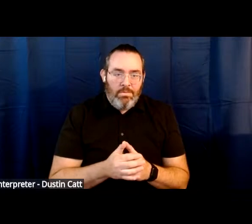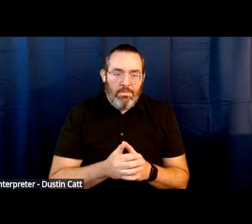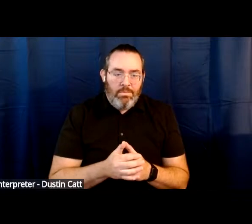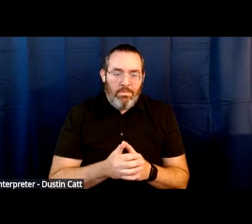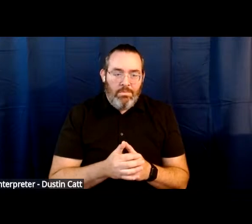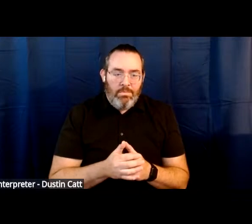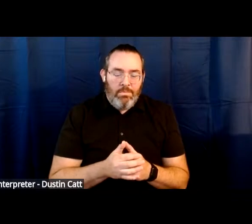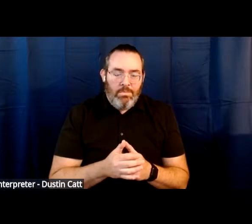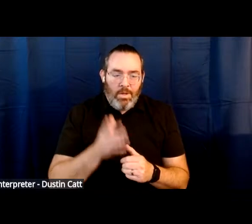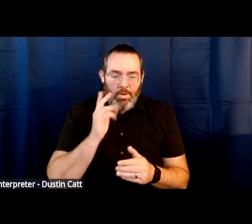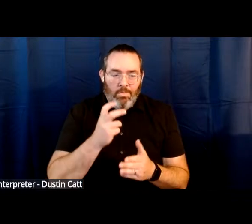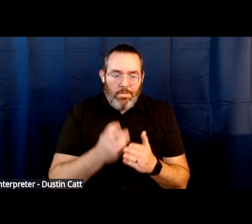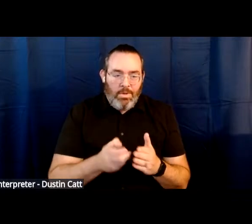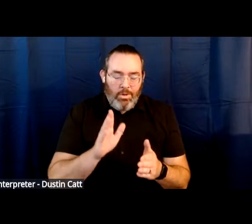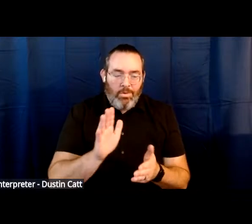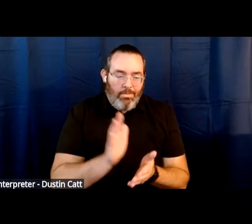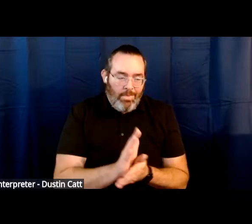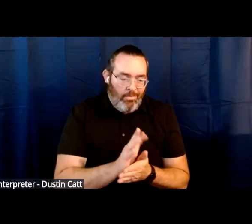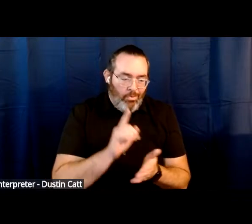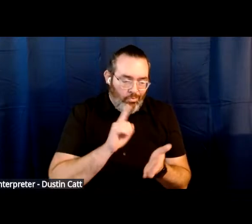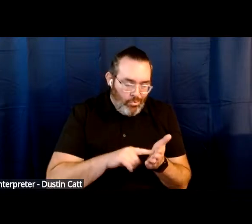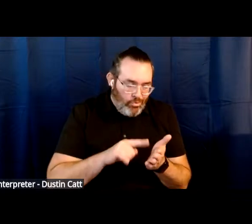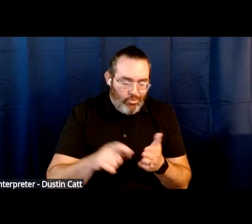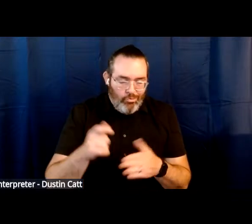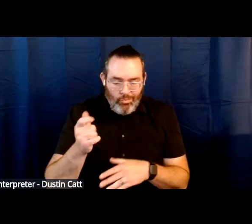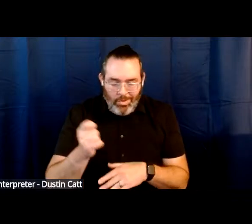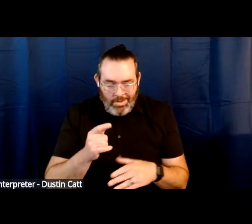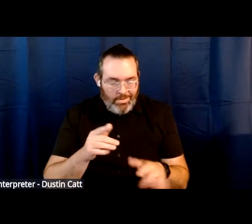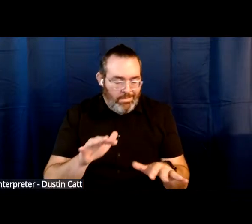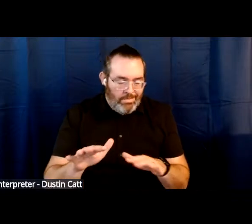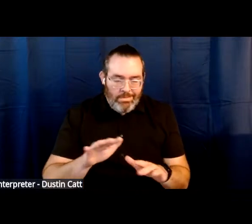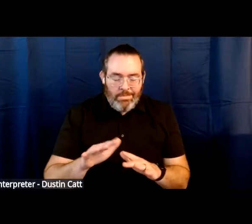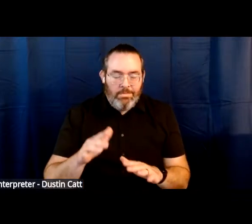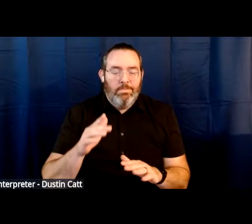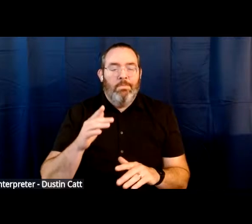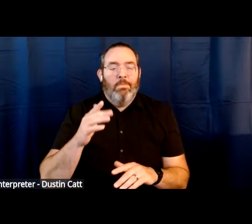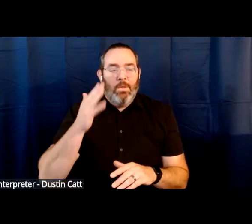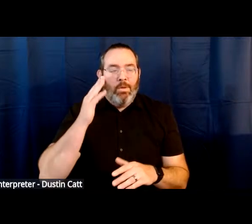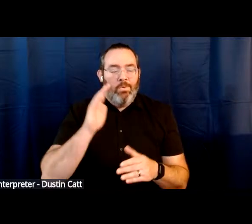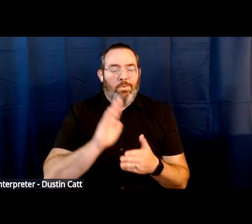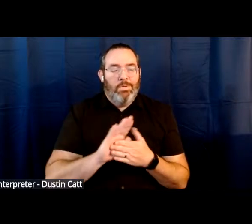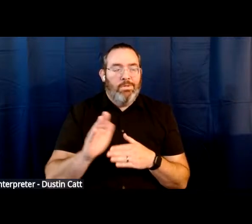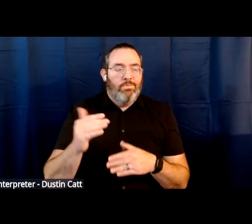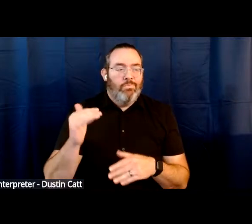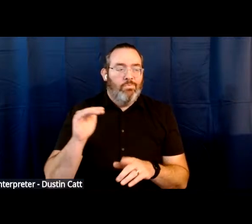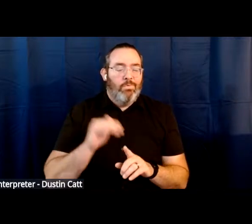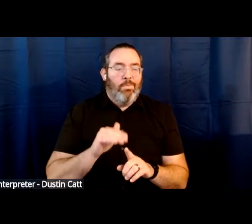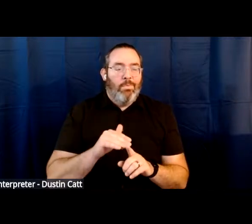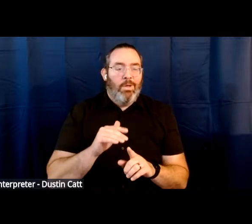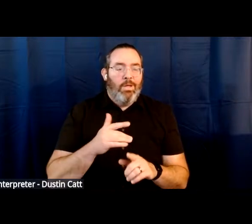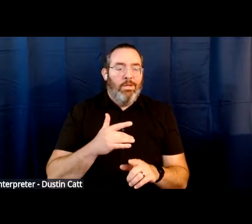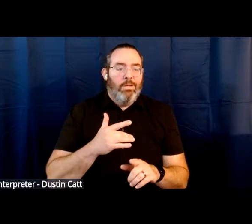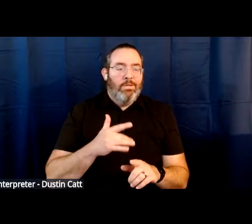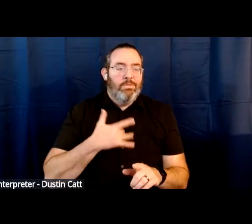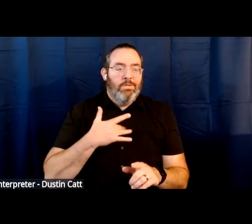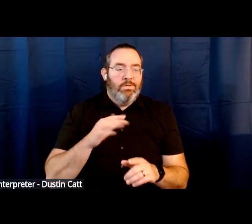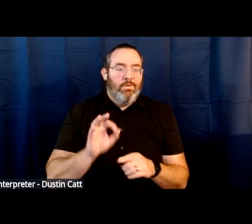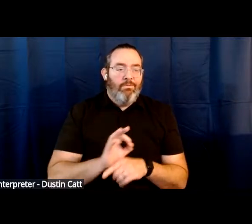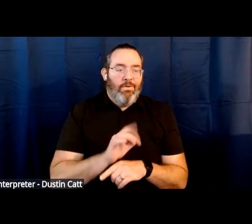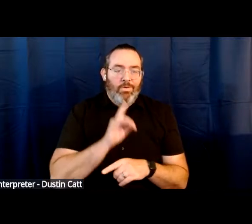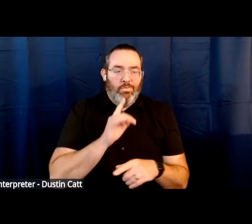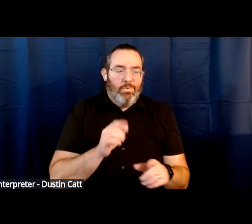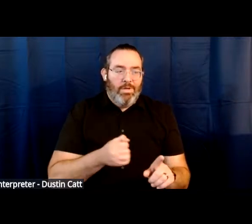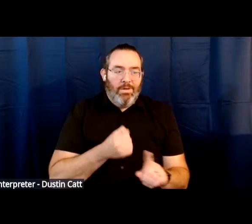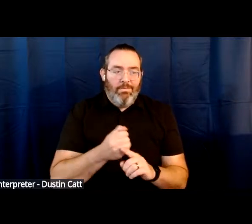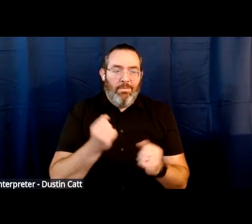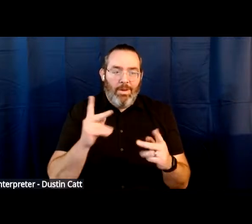in papers and grants and research, and it's nice to remind everyone that, sensory function really affects people. I think we all understand